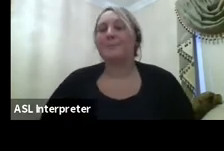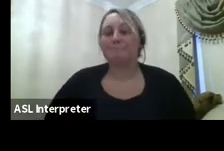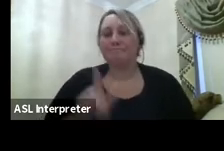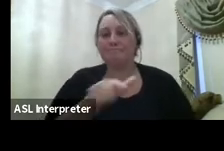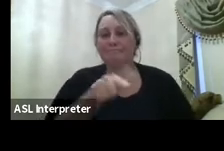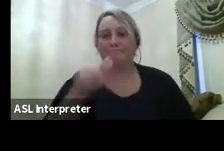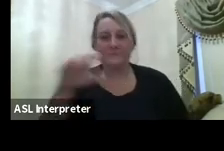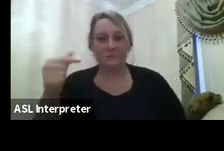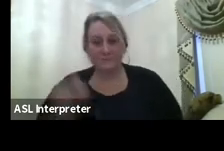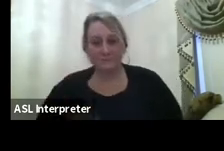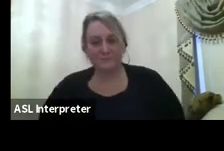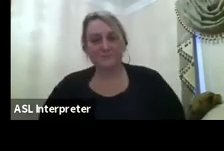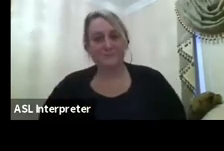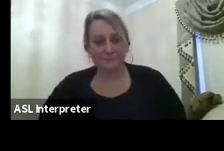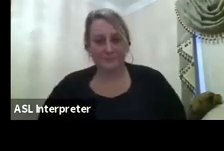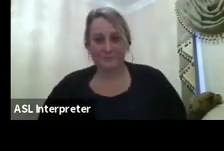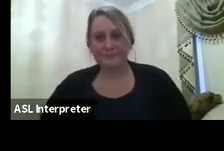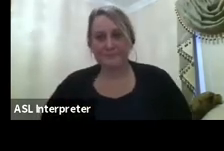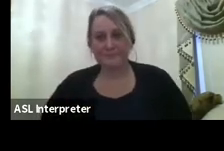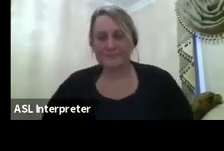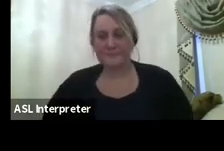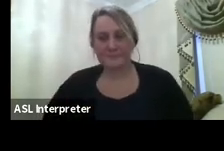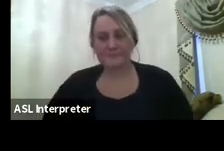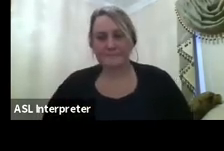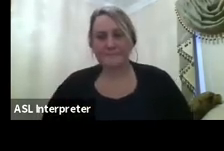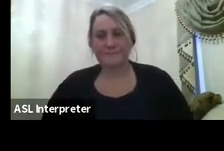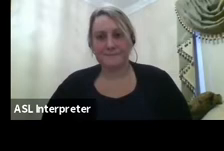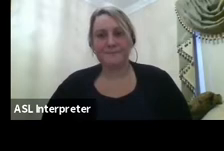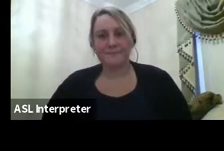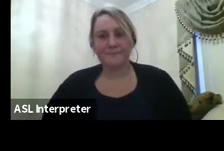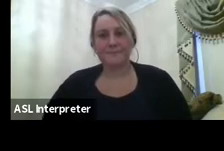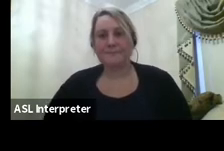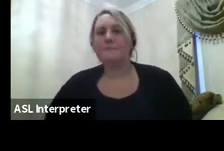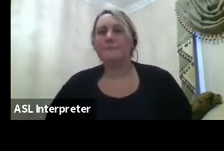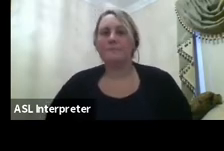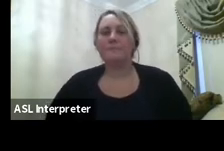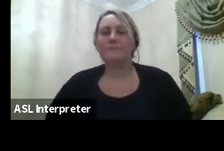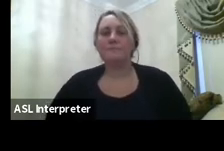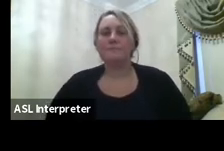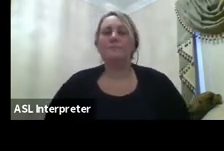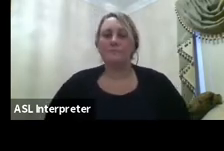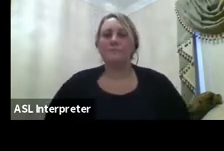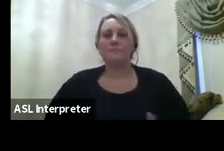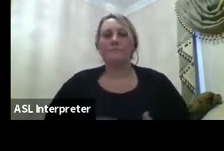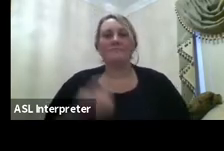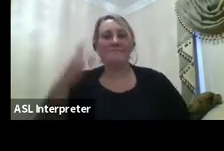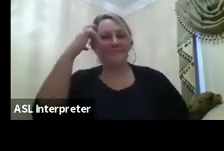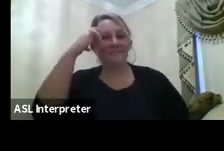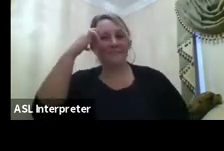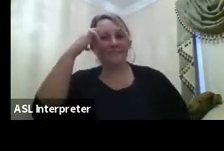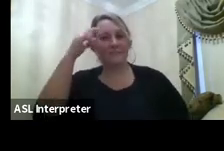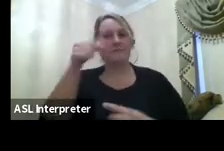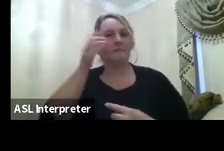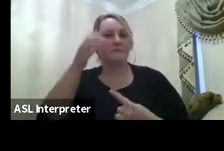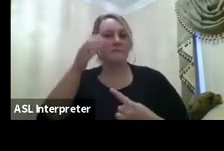the, the lack there's, there's both an iconicity to what we think about as femme or as queer,